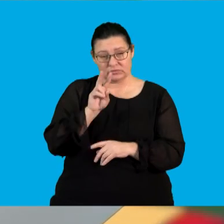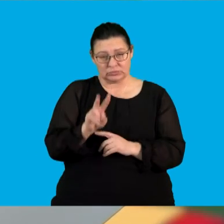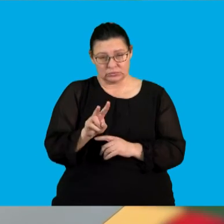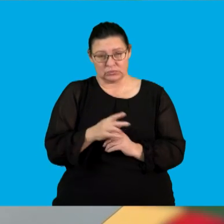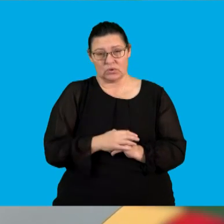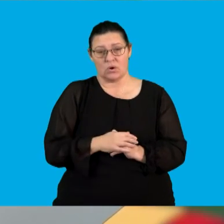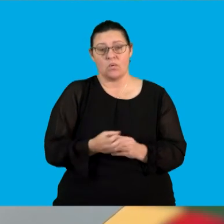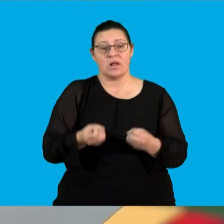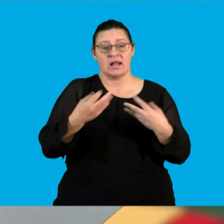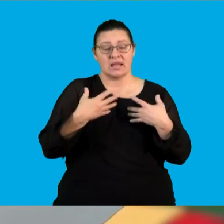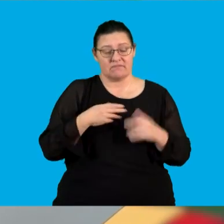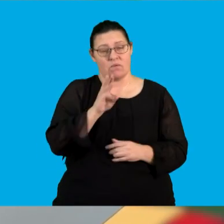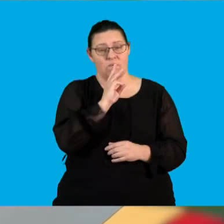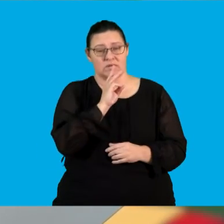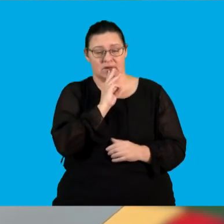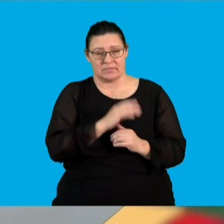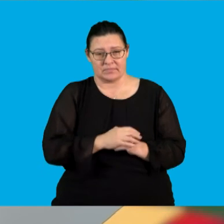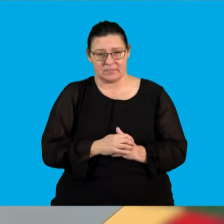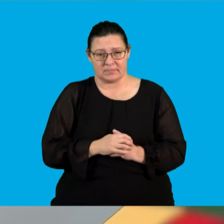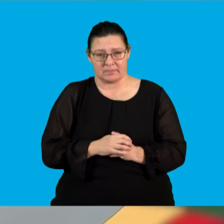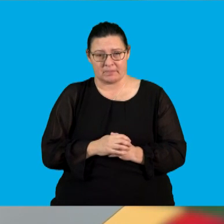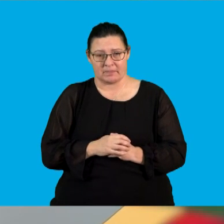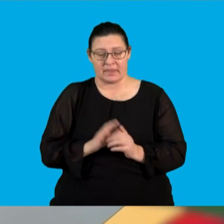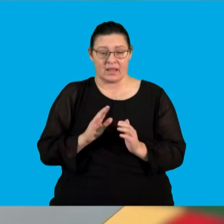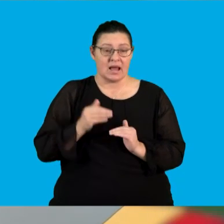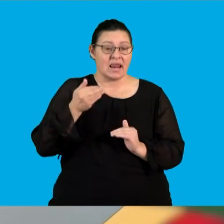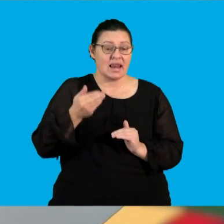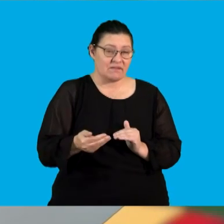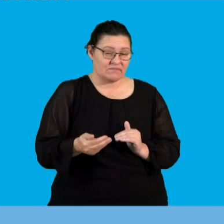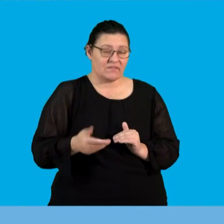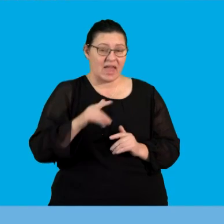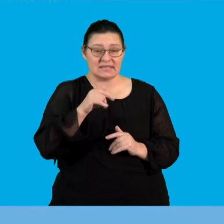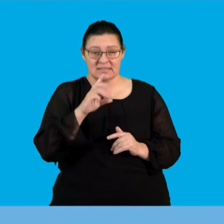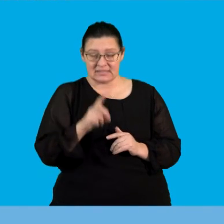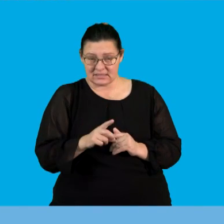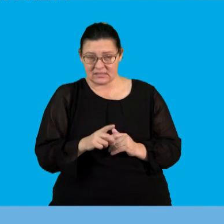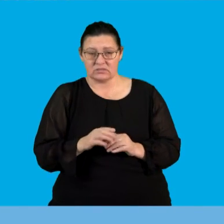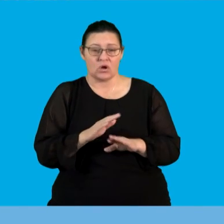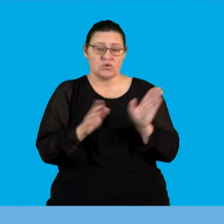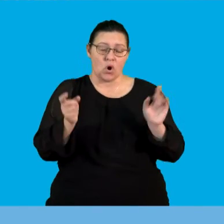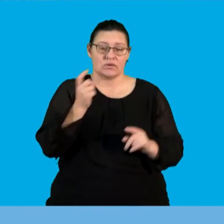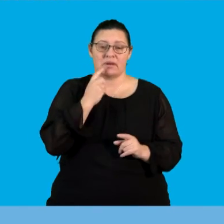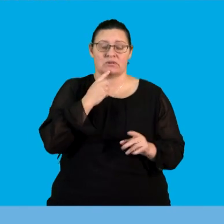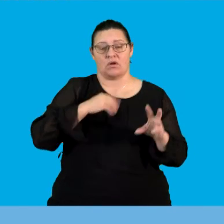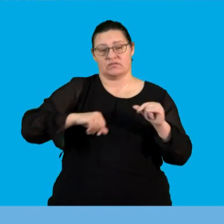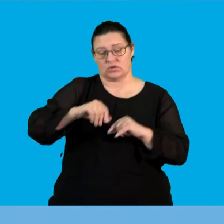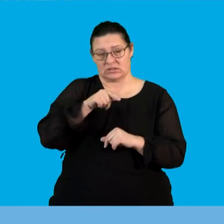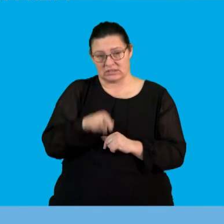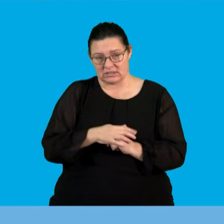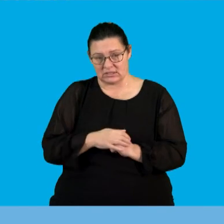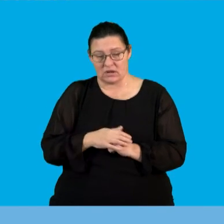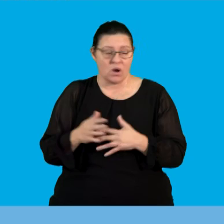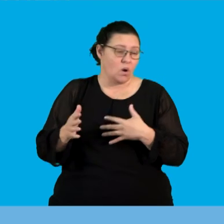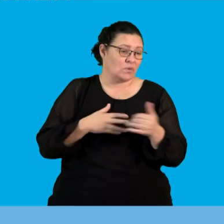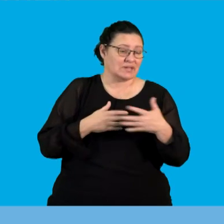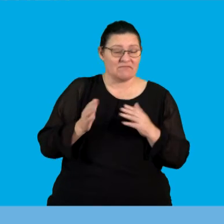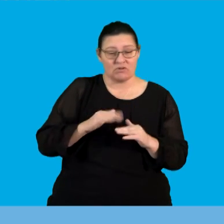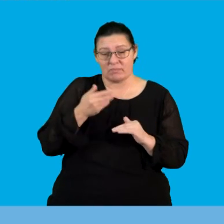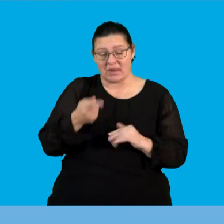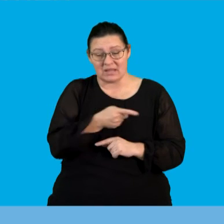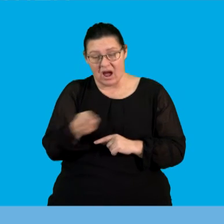oxygen to form the water molecule, as we have said. So the acid is going to donate the hydrogen, whereas the carbonate is going to donate